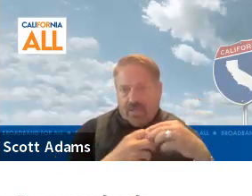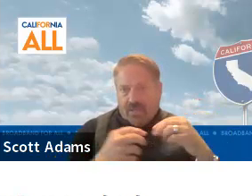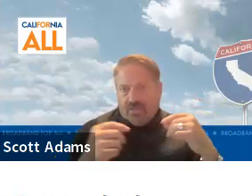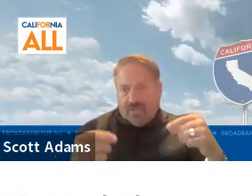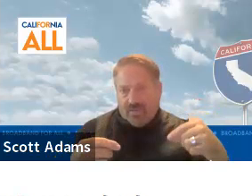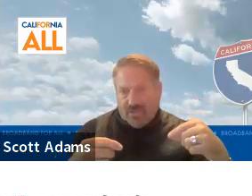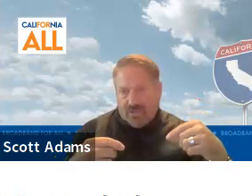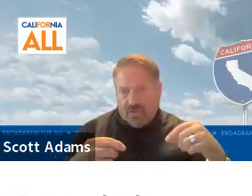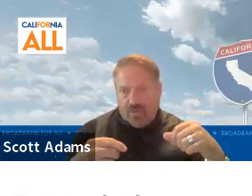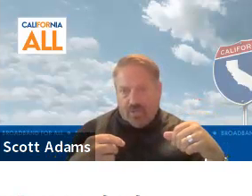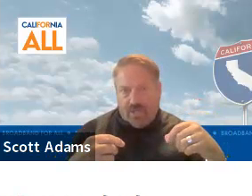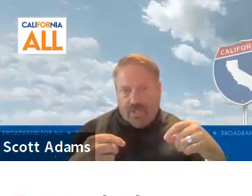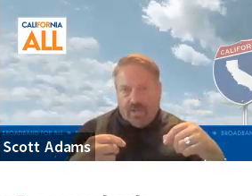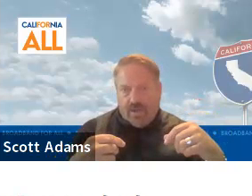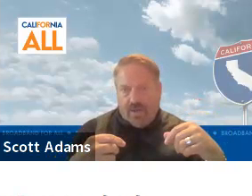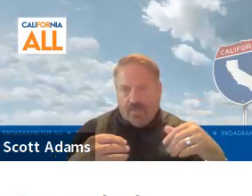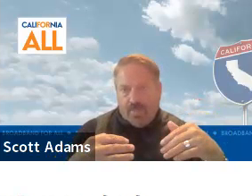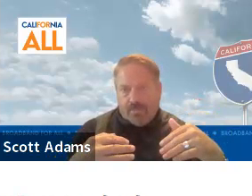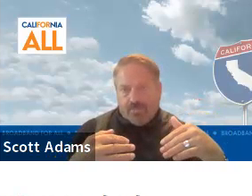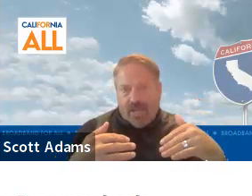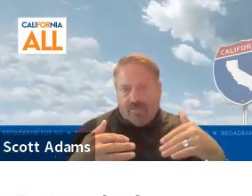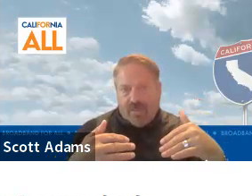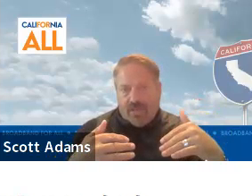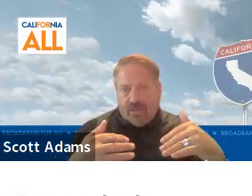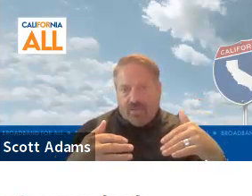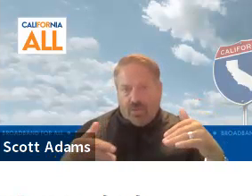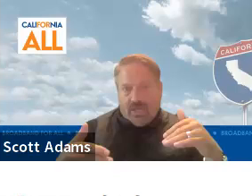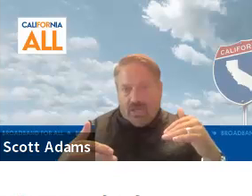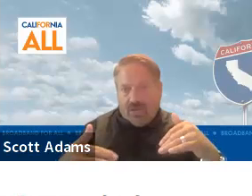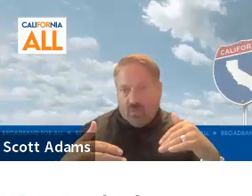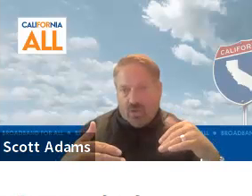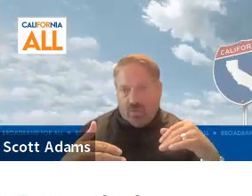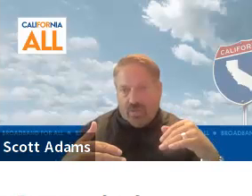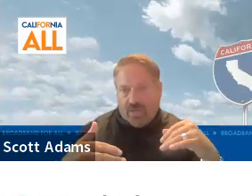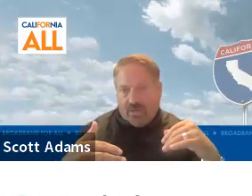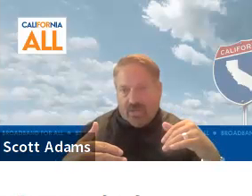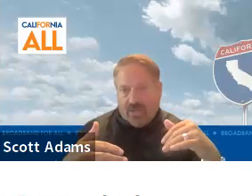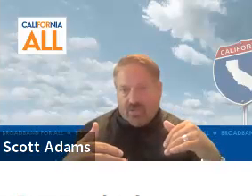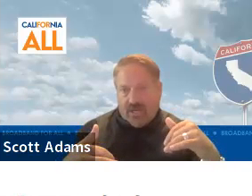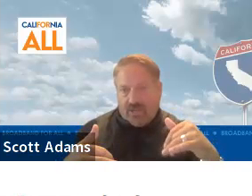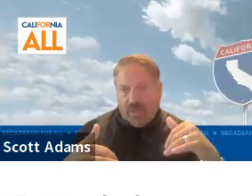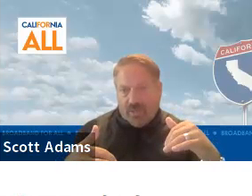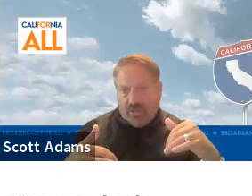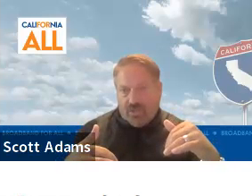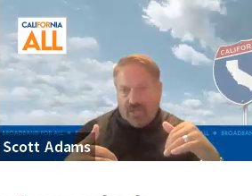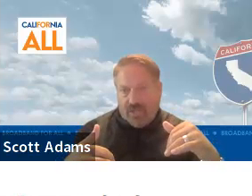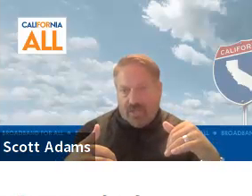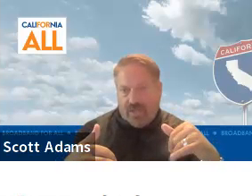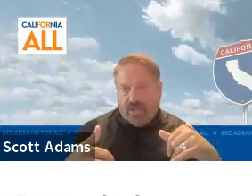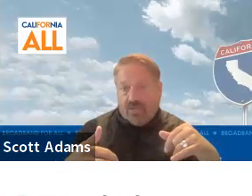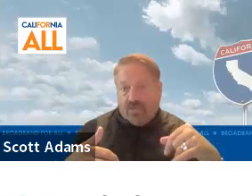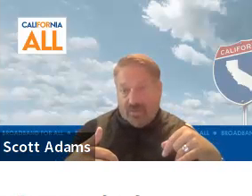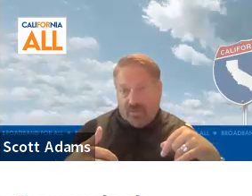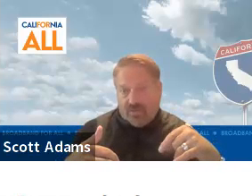and the San Francisco community have been doing a lot of work within the Chinese population